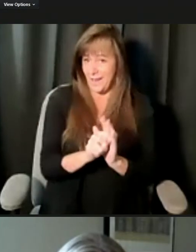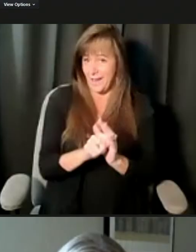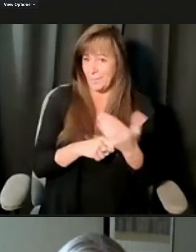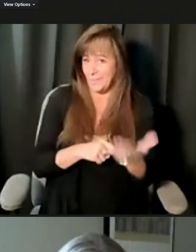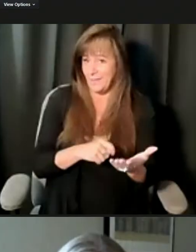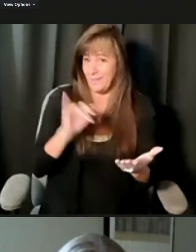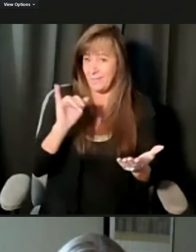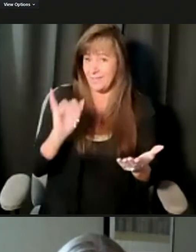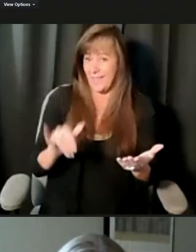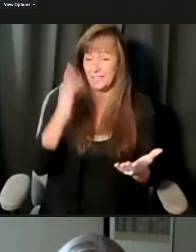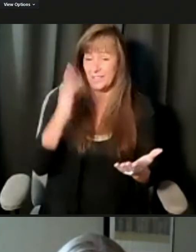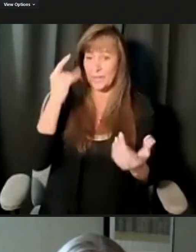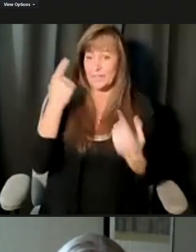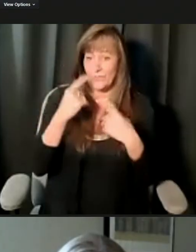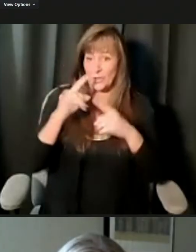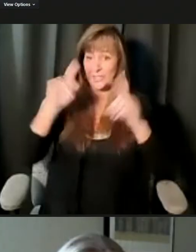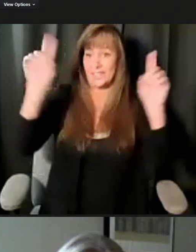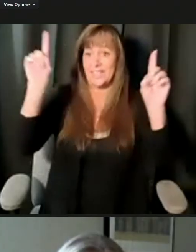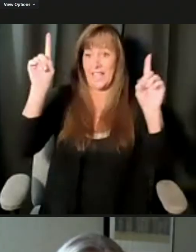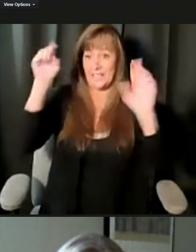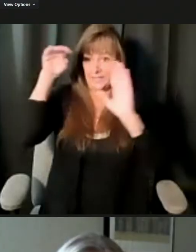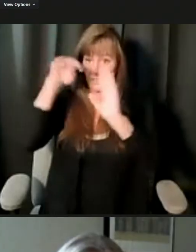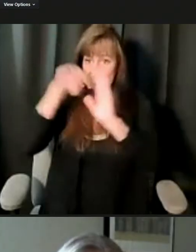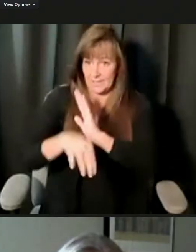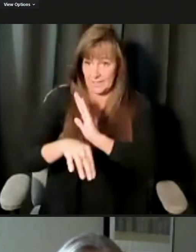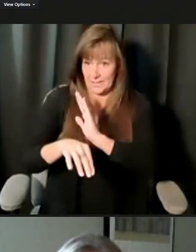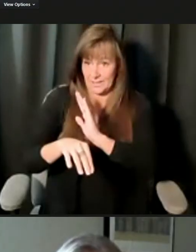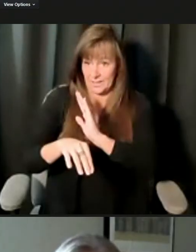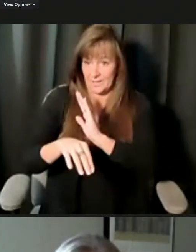was the reason for success?